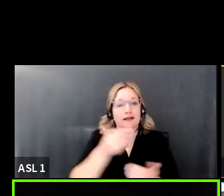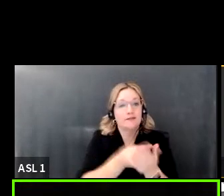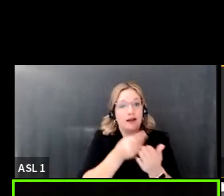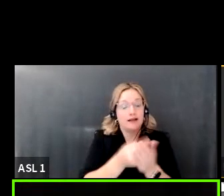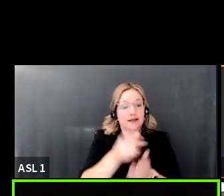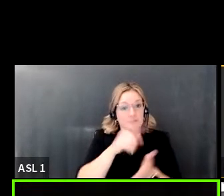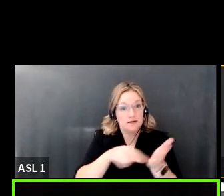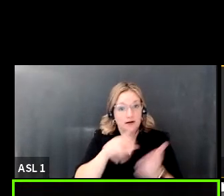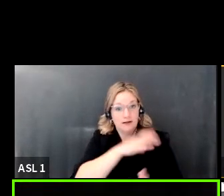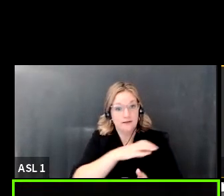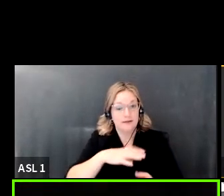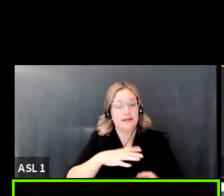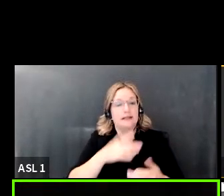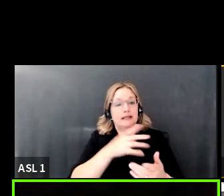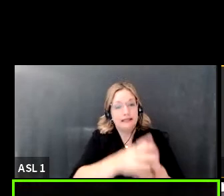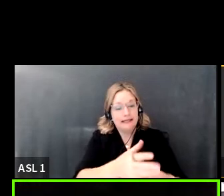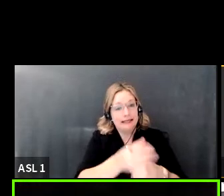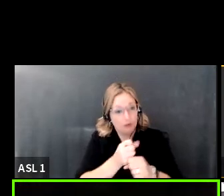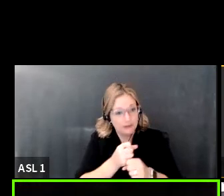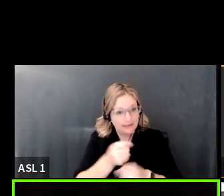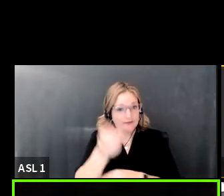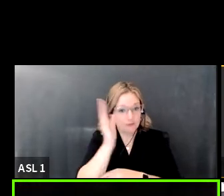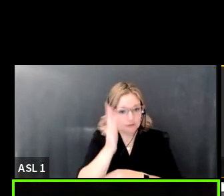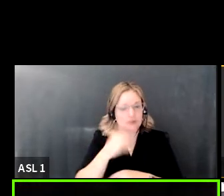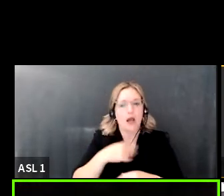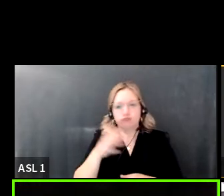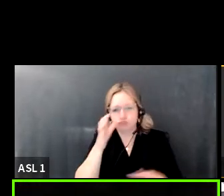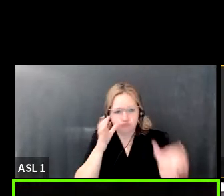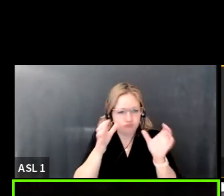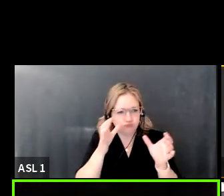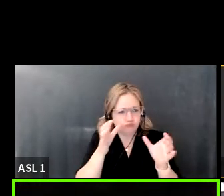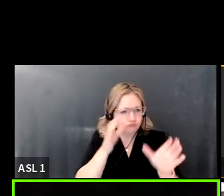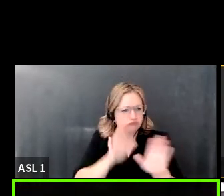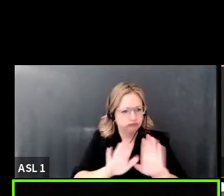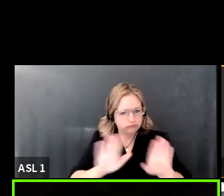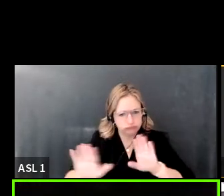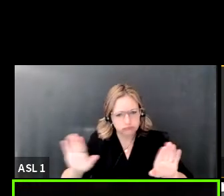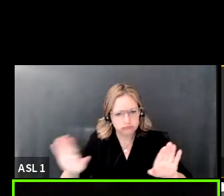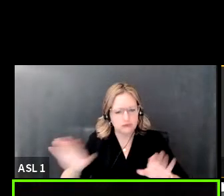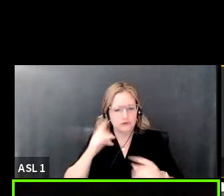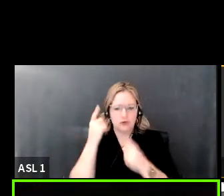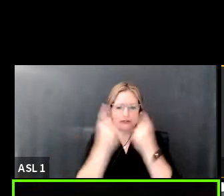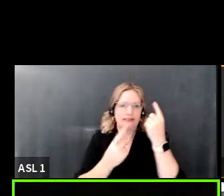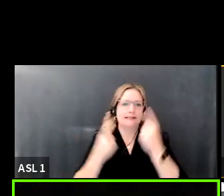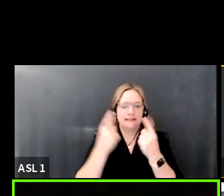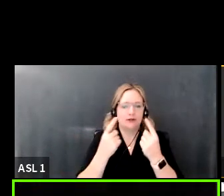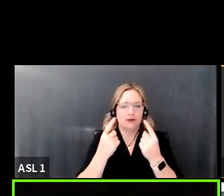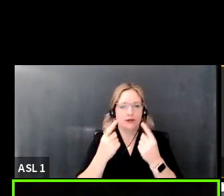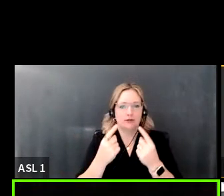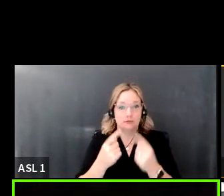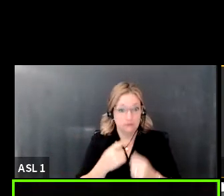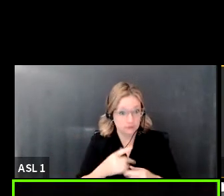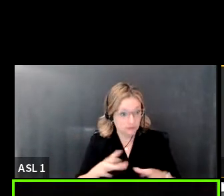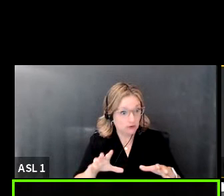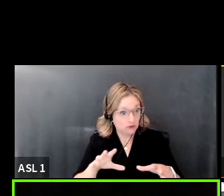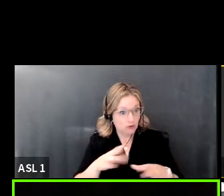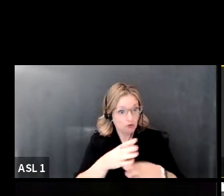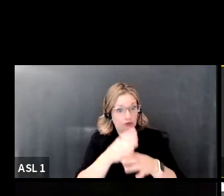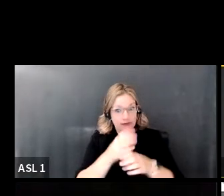committee received the presentation and delegations for information and consideration is this item received